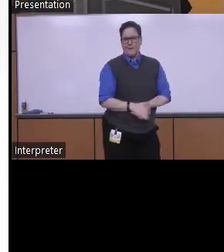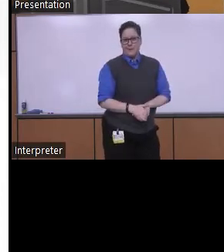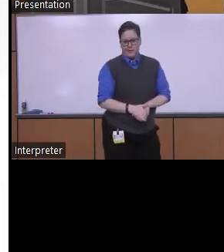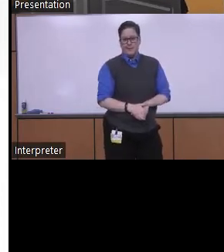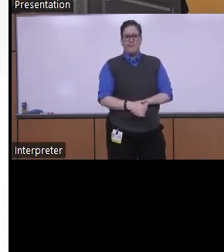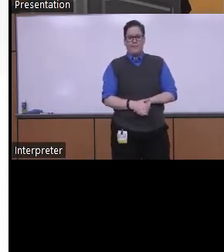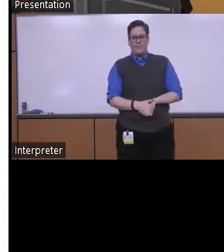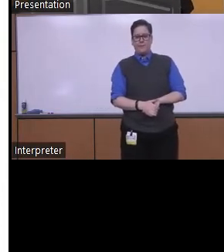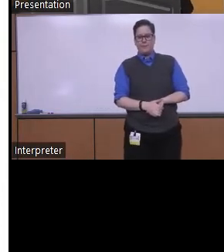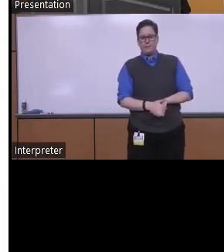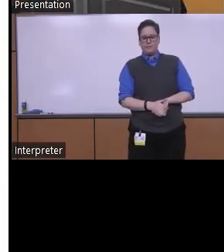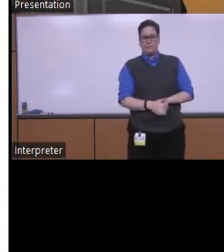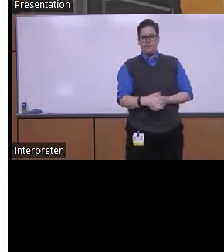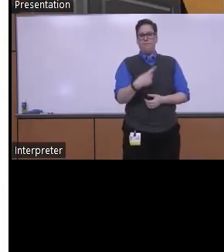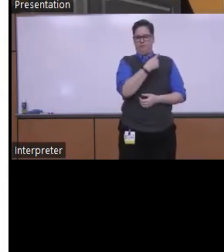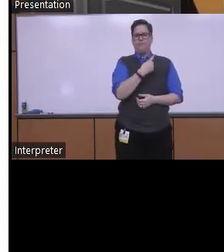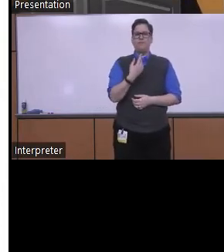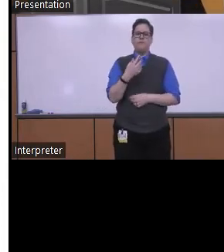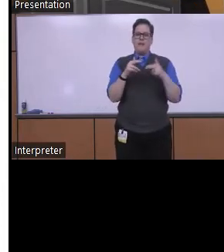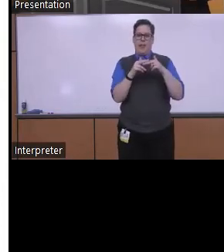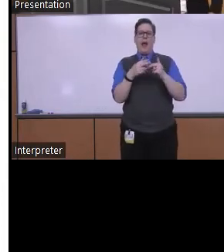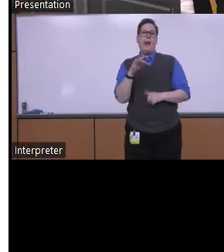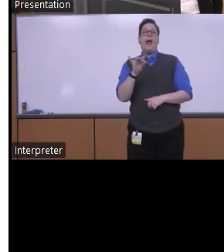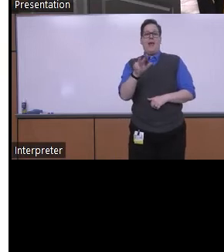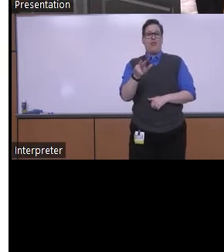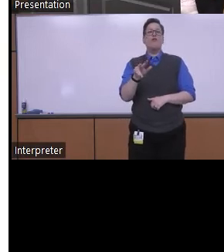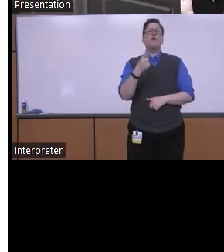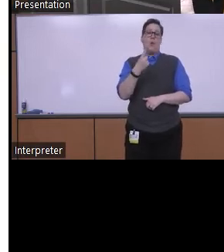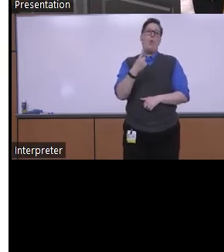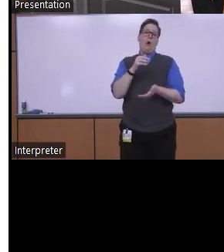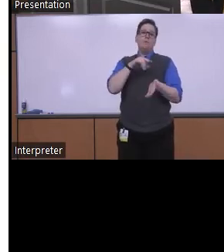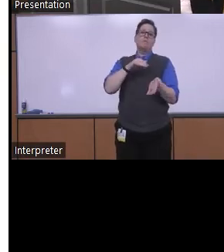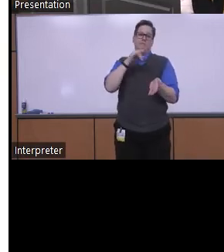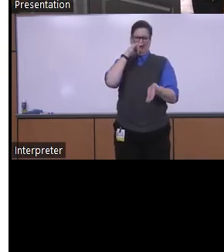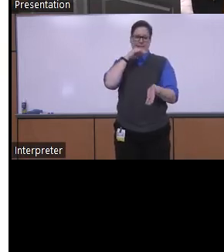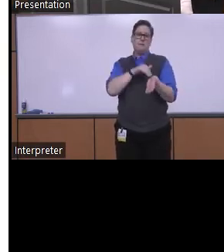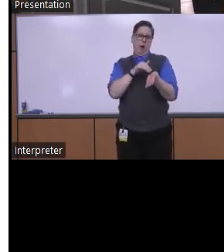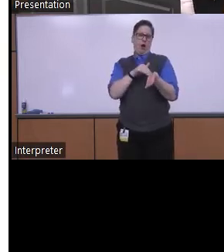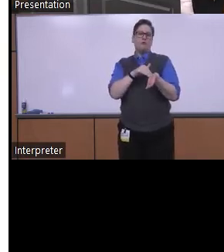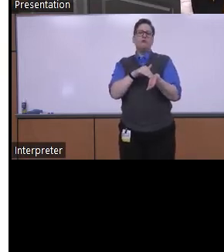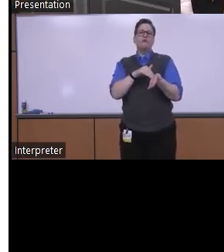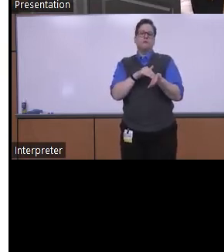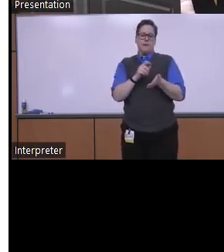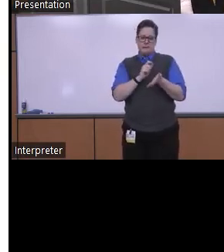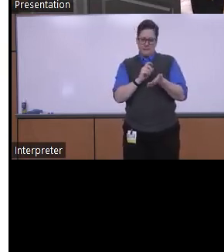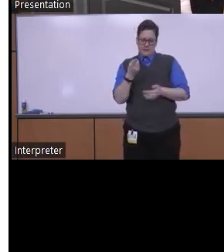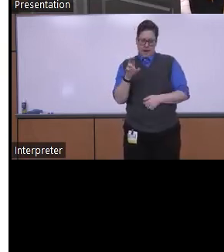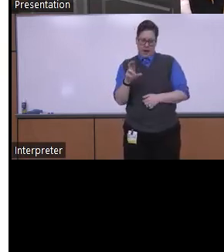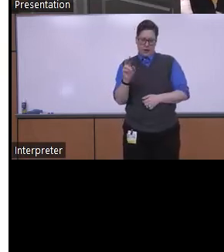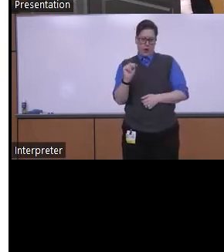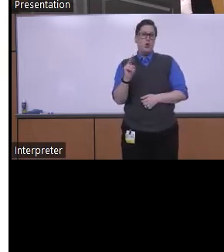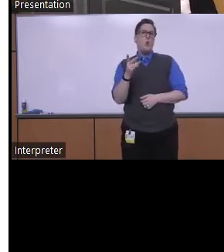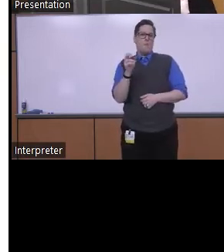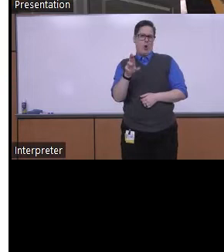what in 1983, pediatrician and child expert Dr. Eli Neuberger, and he works